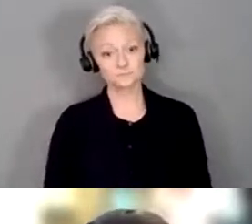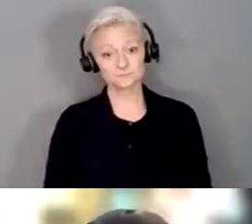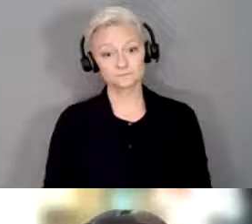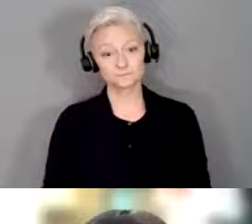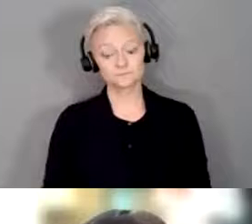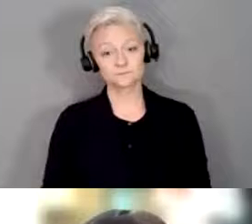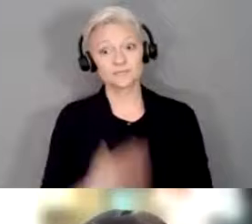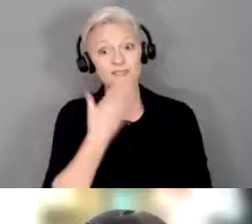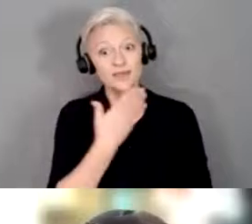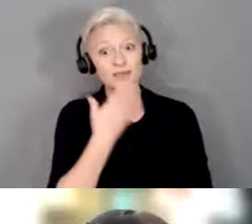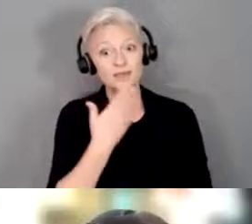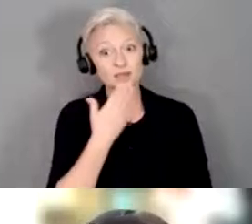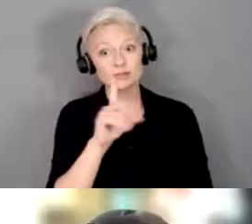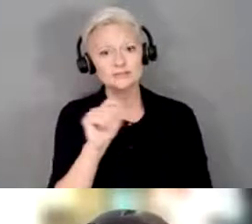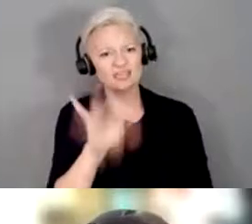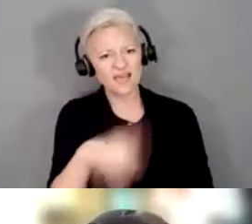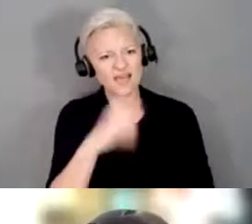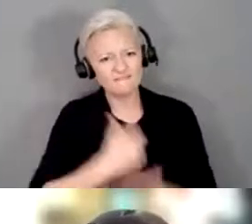Thank you, DT. That's very helpful.